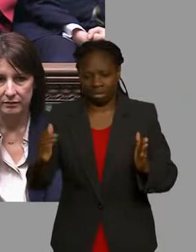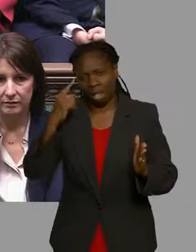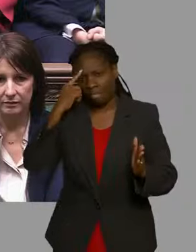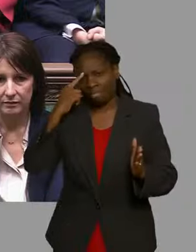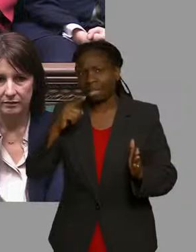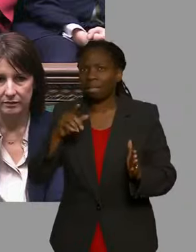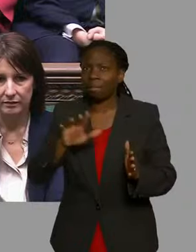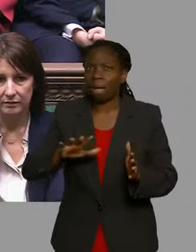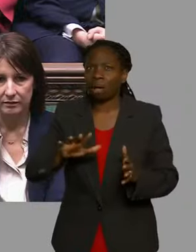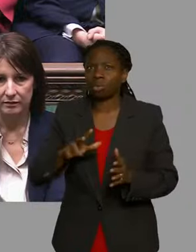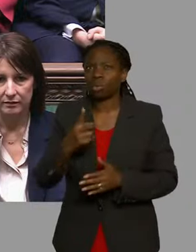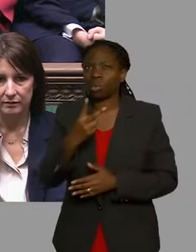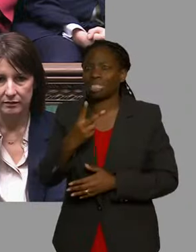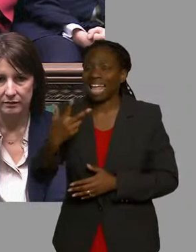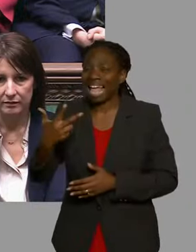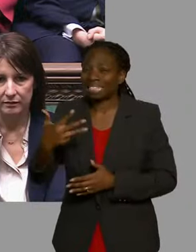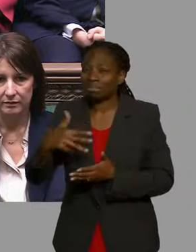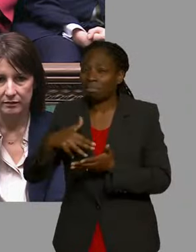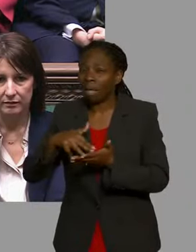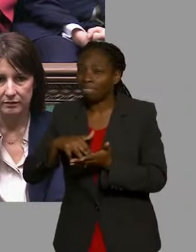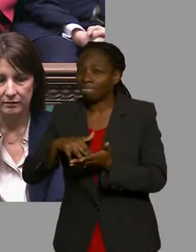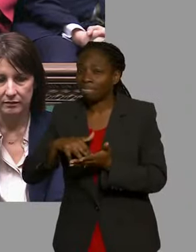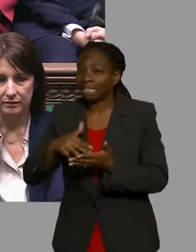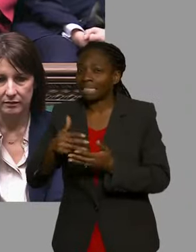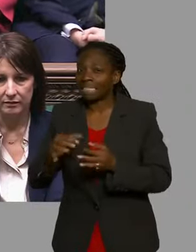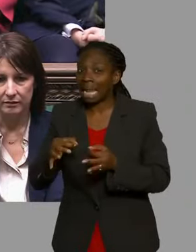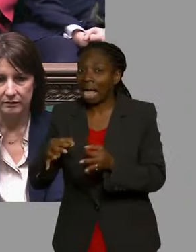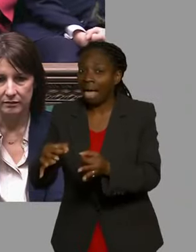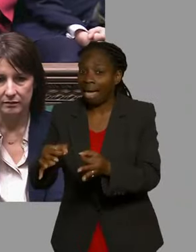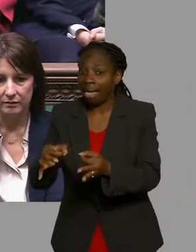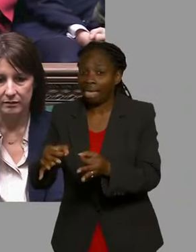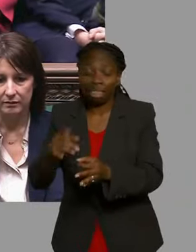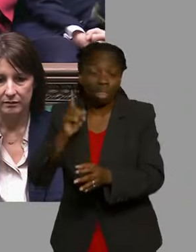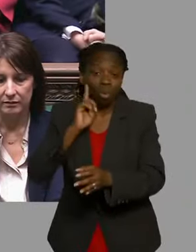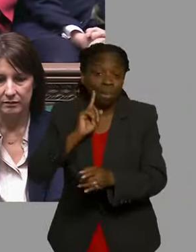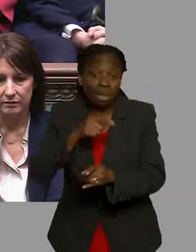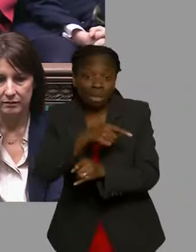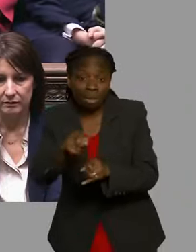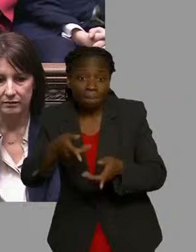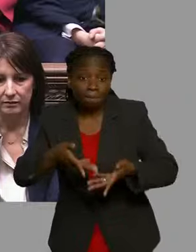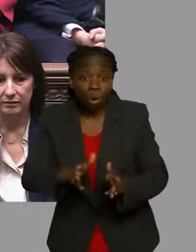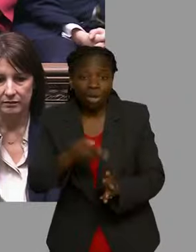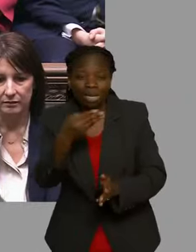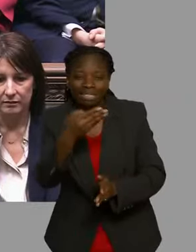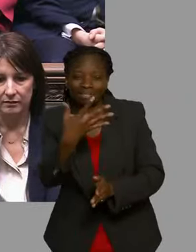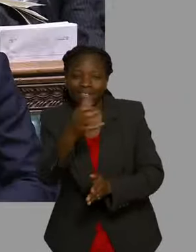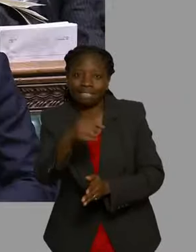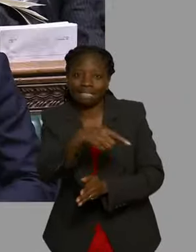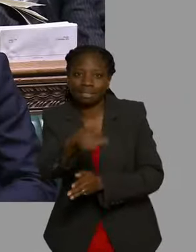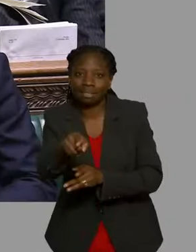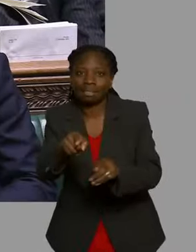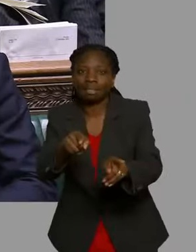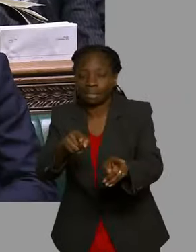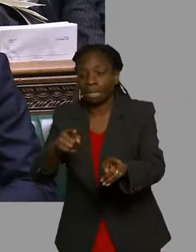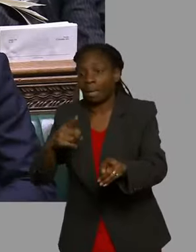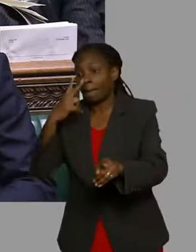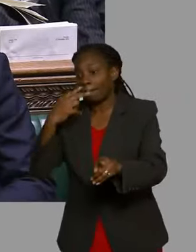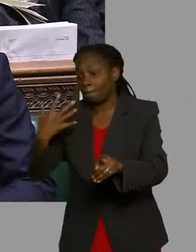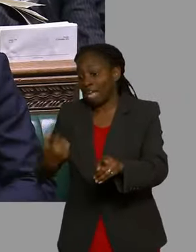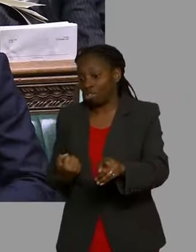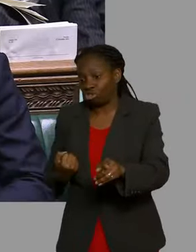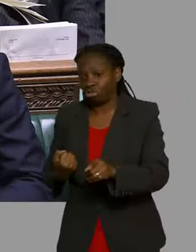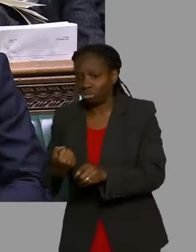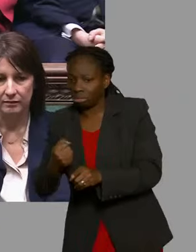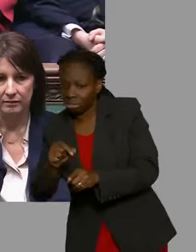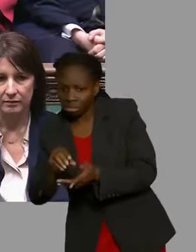1950s about changes to pension age. That was unacceptable, and it was right that the government apologised for that.